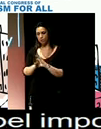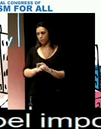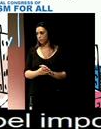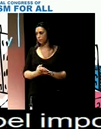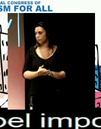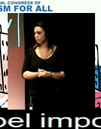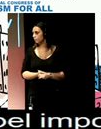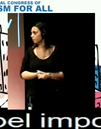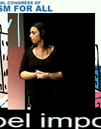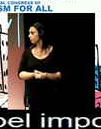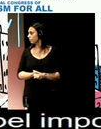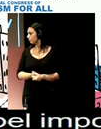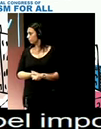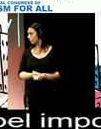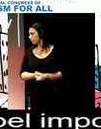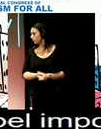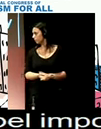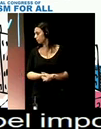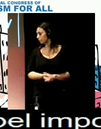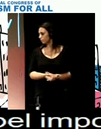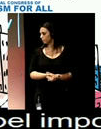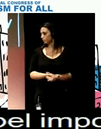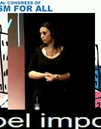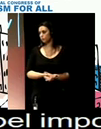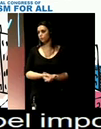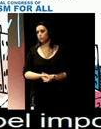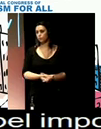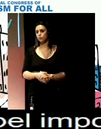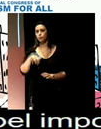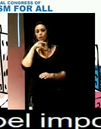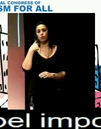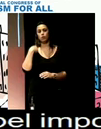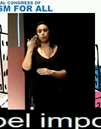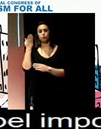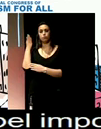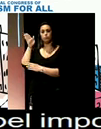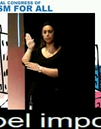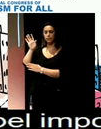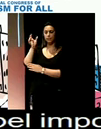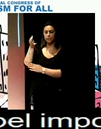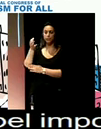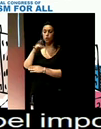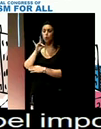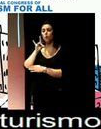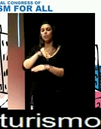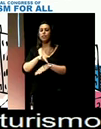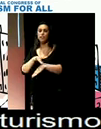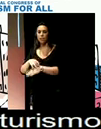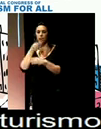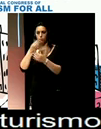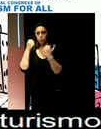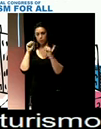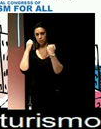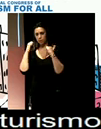Tourism. And I will show you a guide of good practice for accessibility